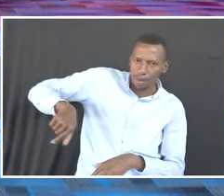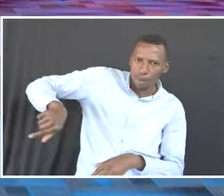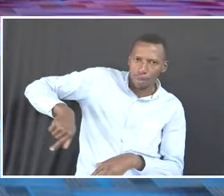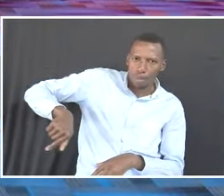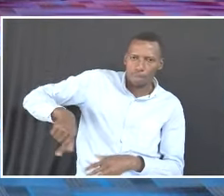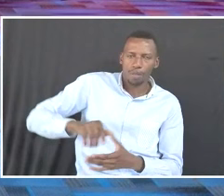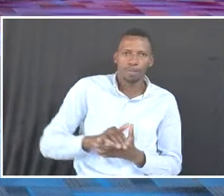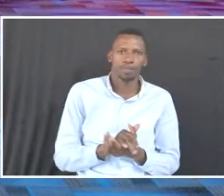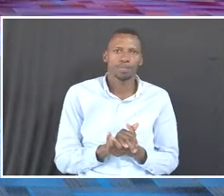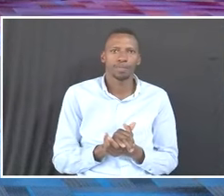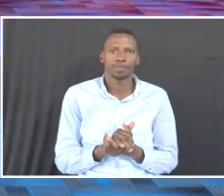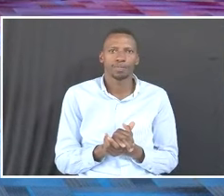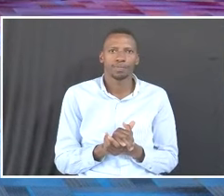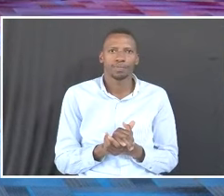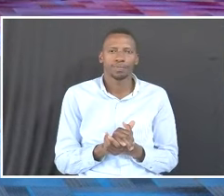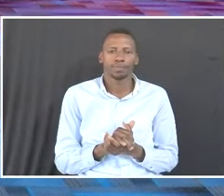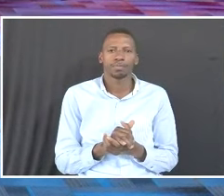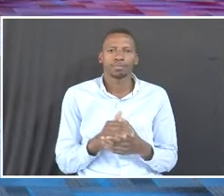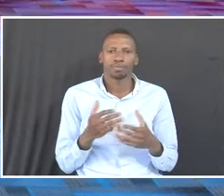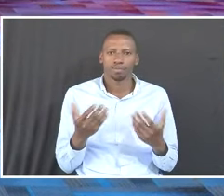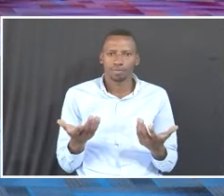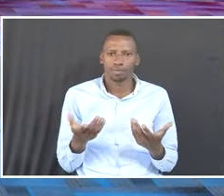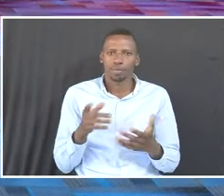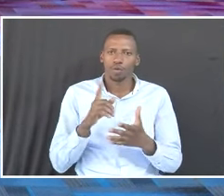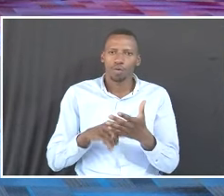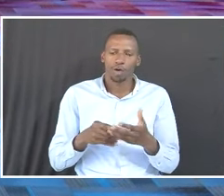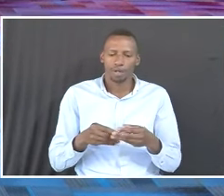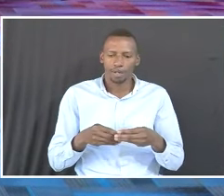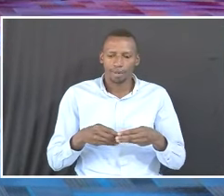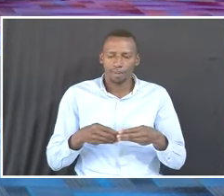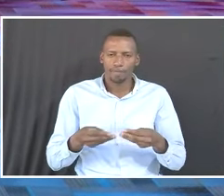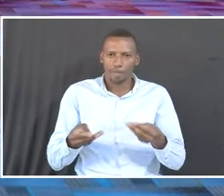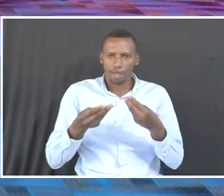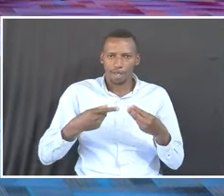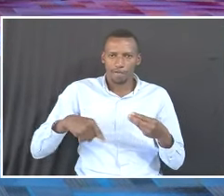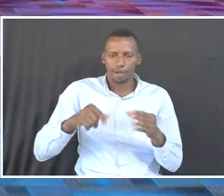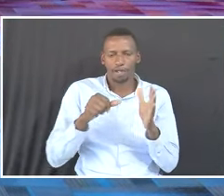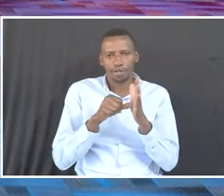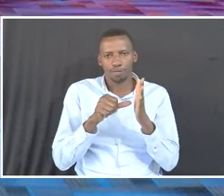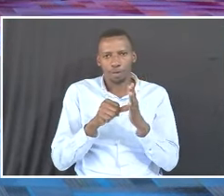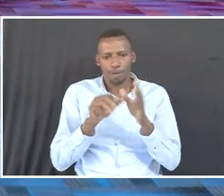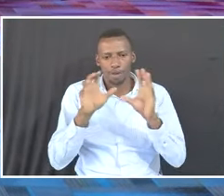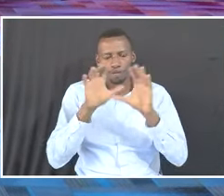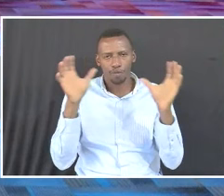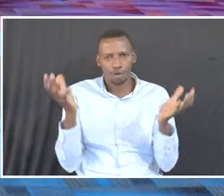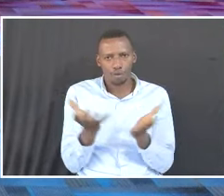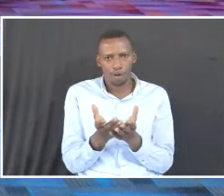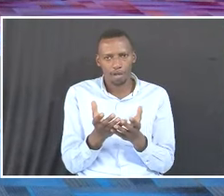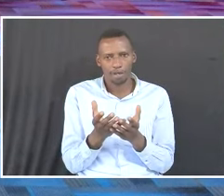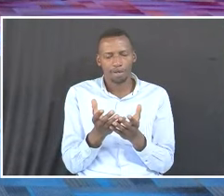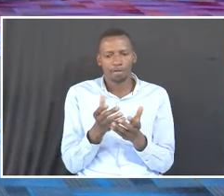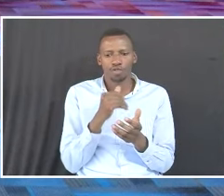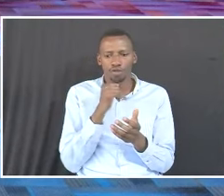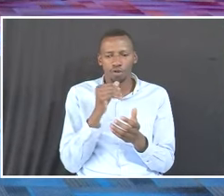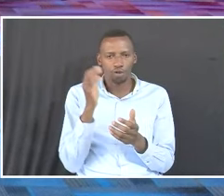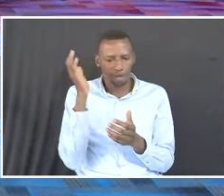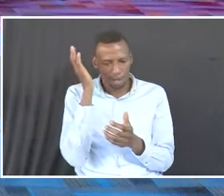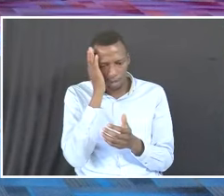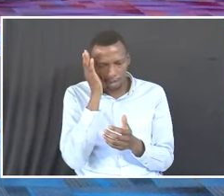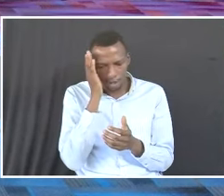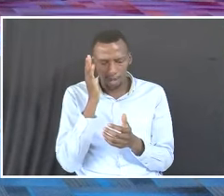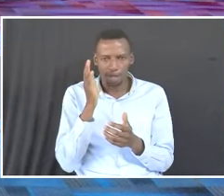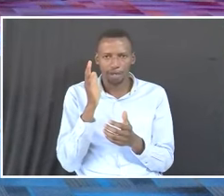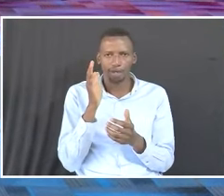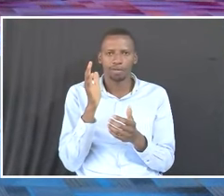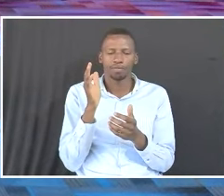God, what is giving us problems in the world is not the head of the devil, it is the tail. The head